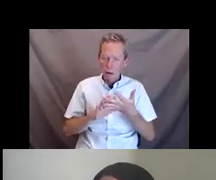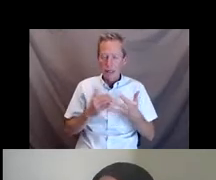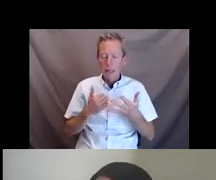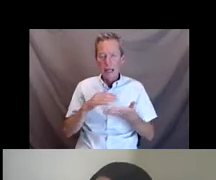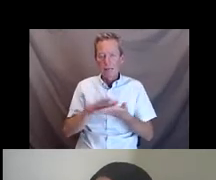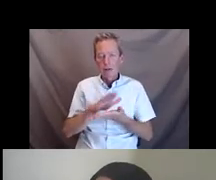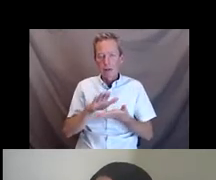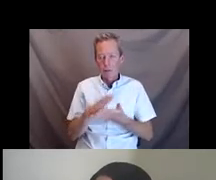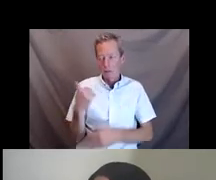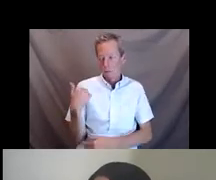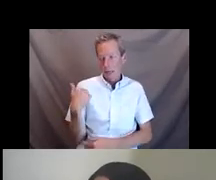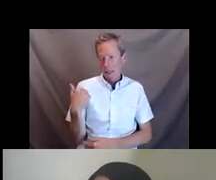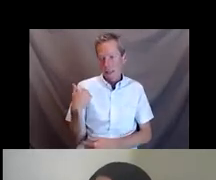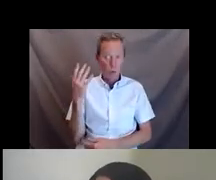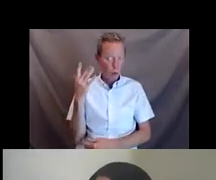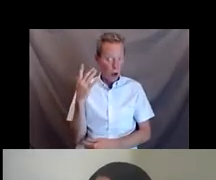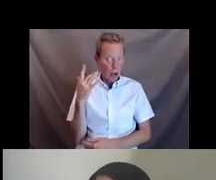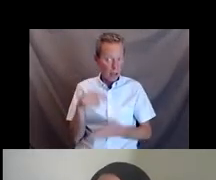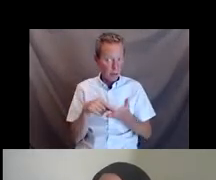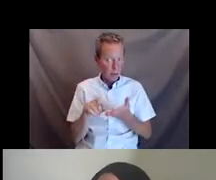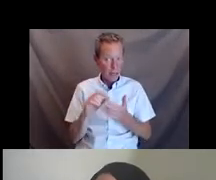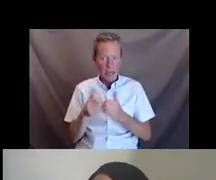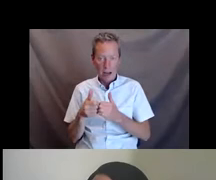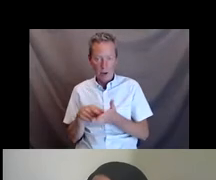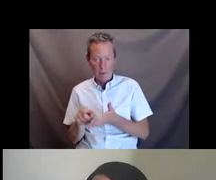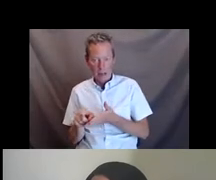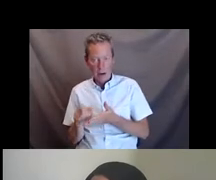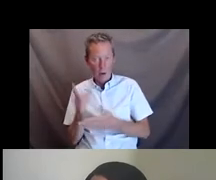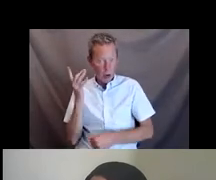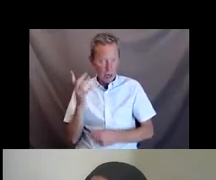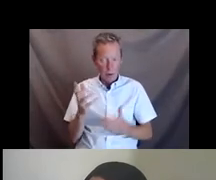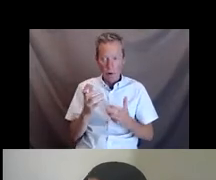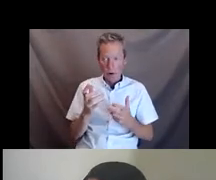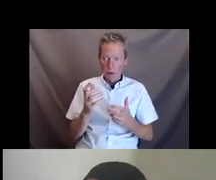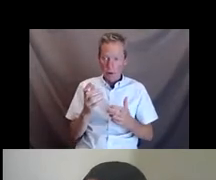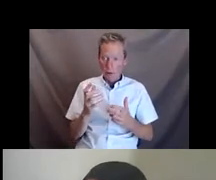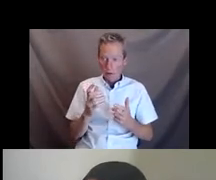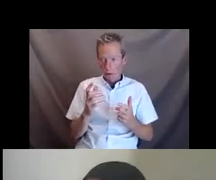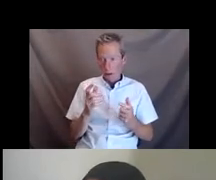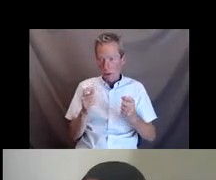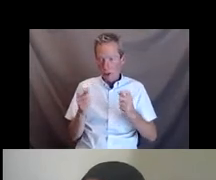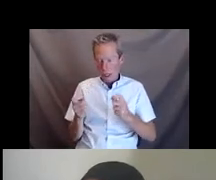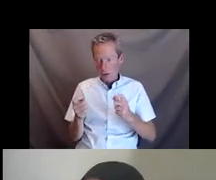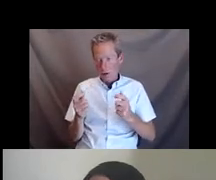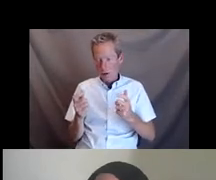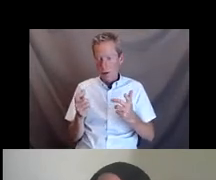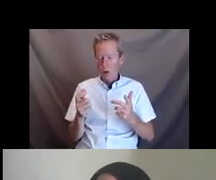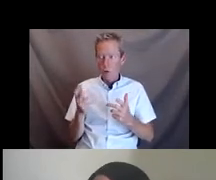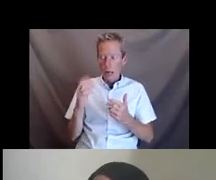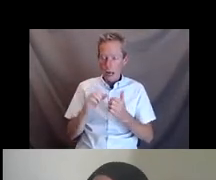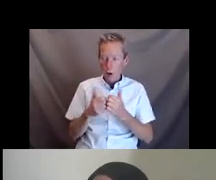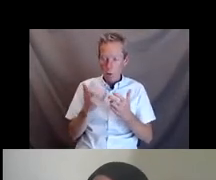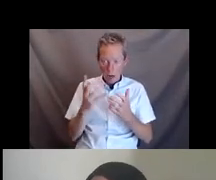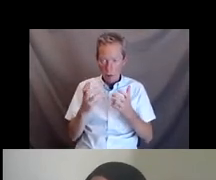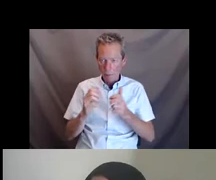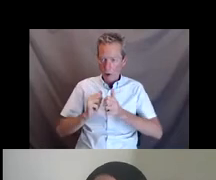that reminds us why do we pay, how we pay, why do we want to be where we're seeking to be in the market? What does